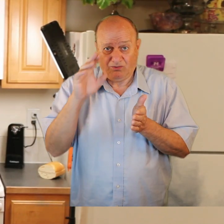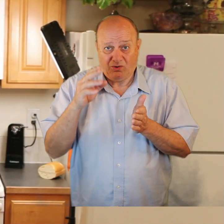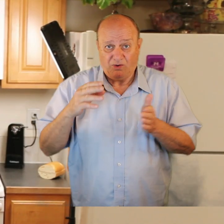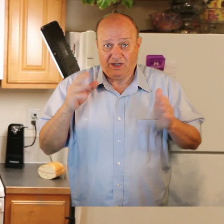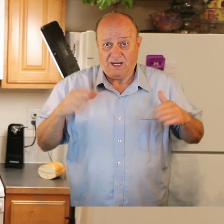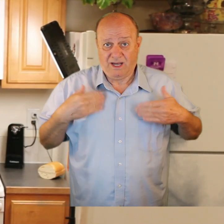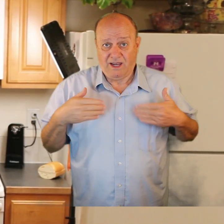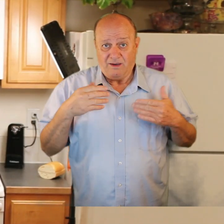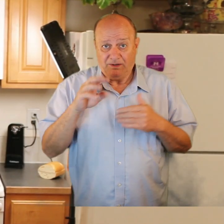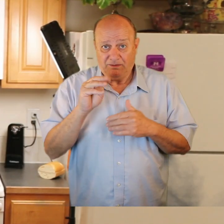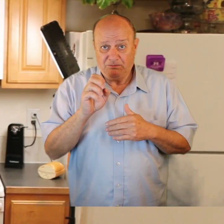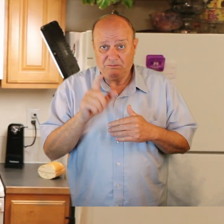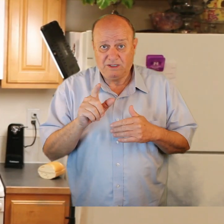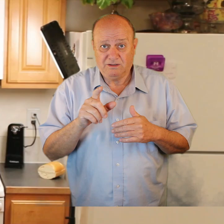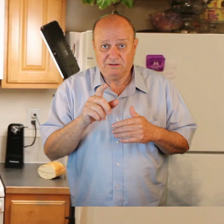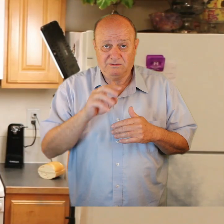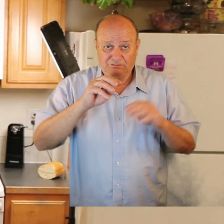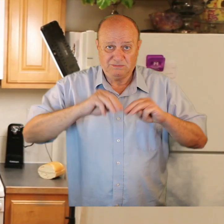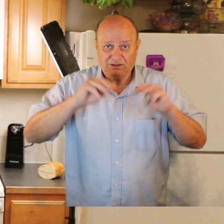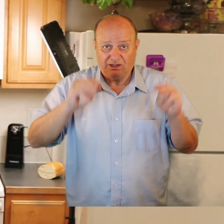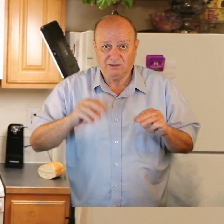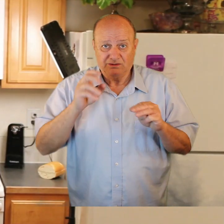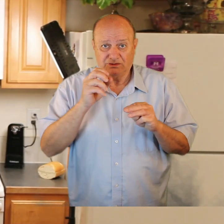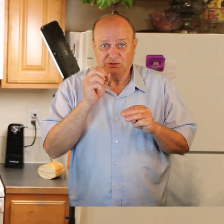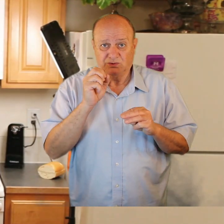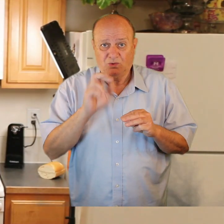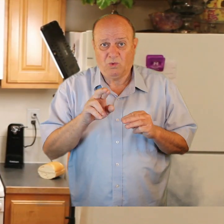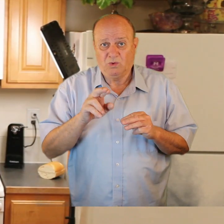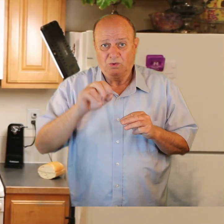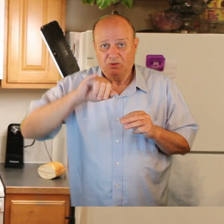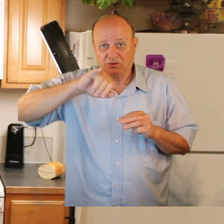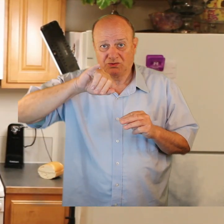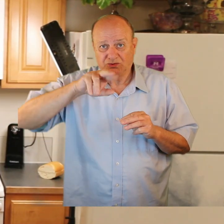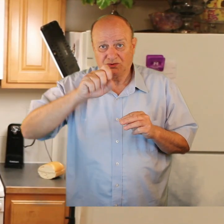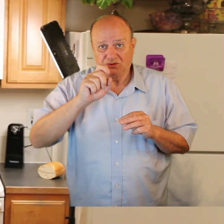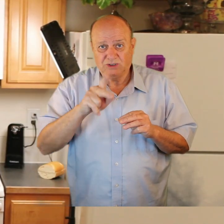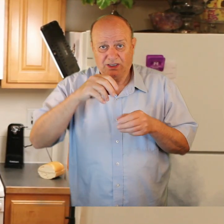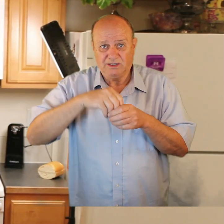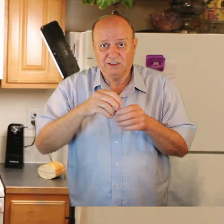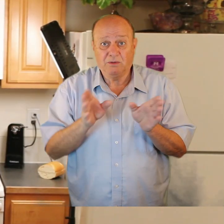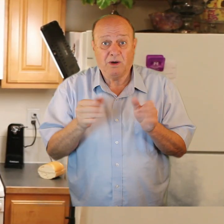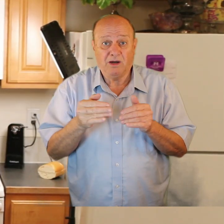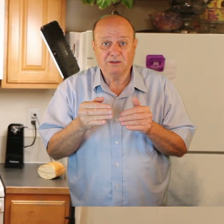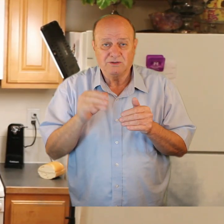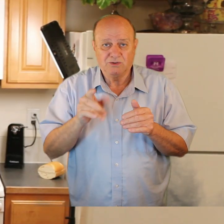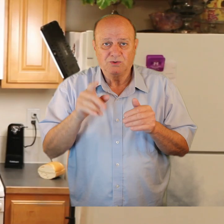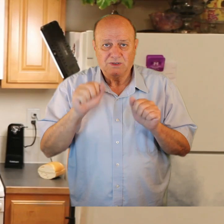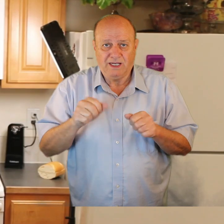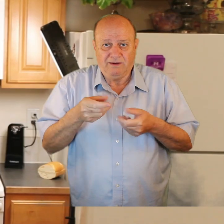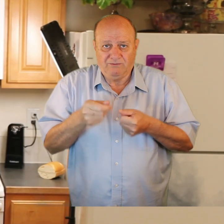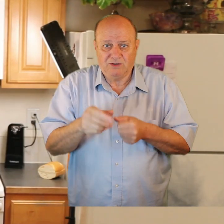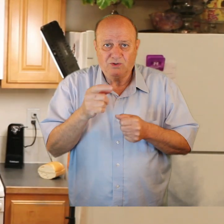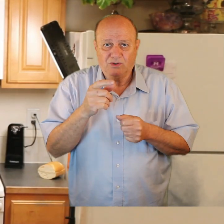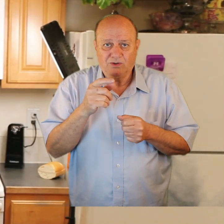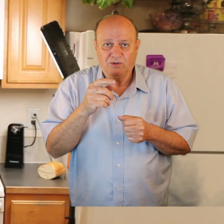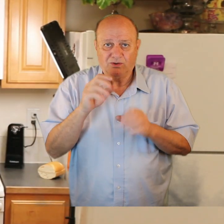the McDonald's or Jack in the Box, that you can feed your entire family a much better, much healthier, and certainly more